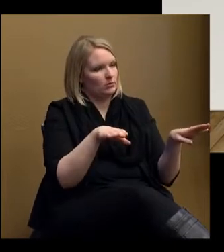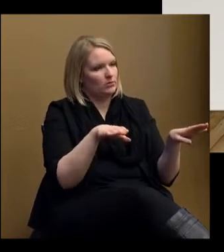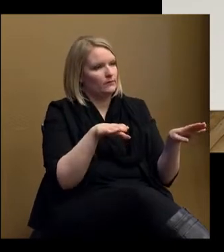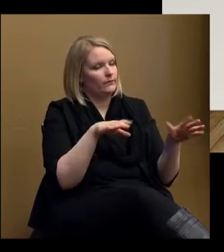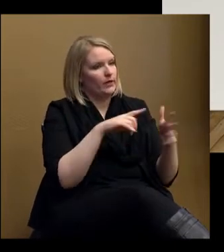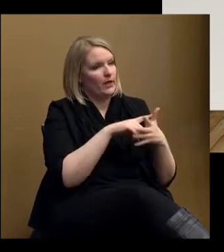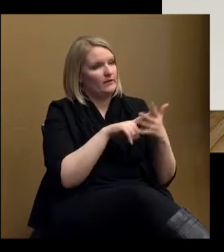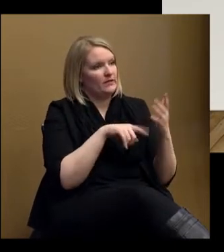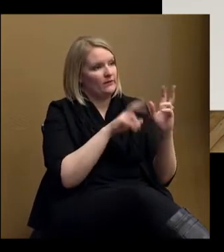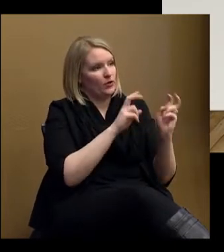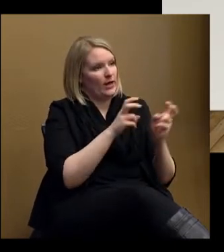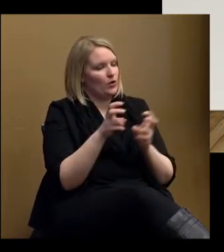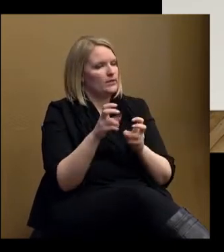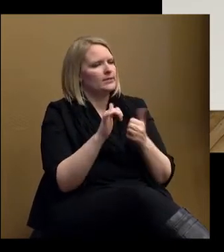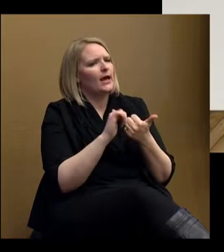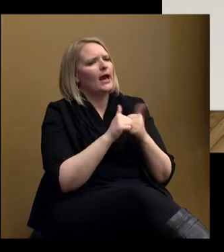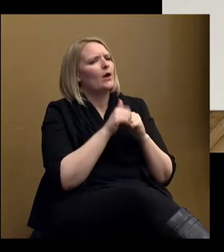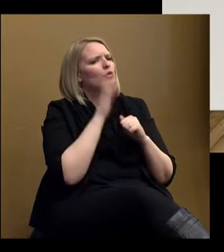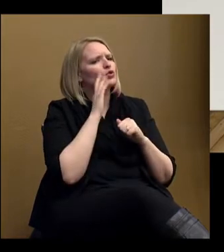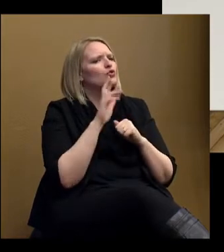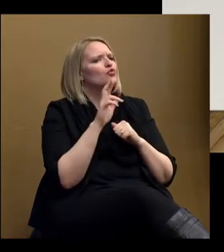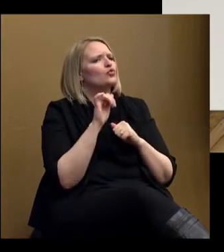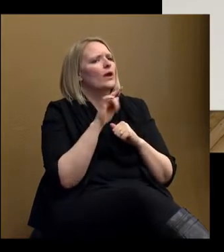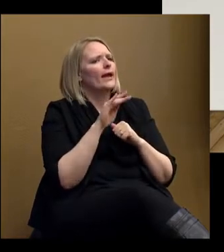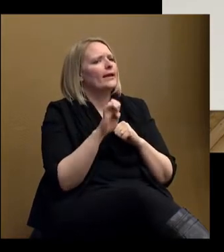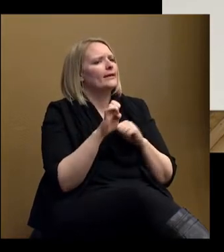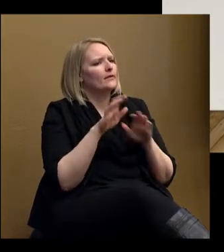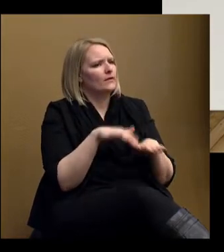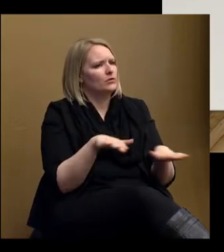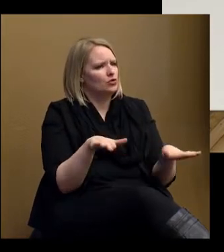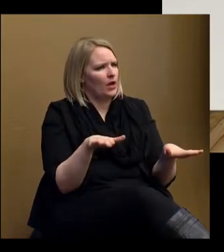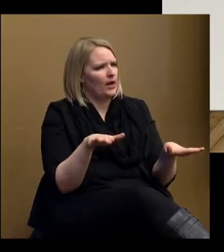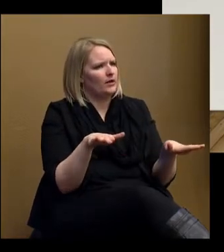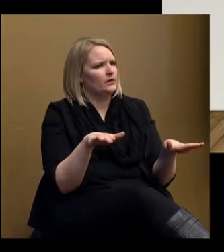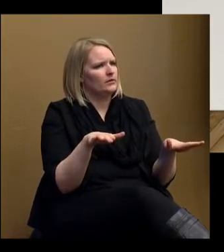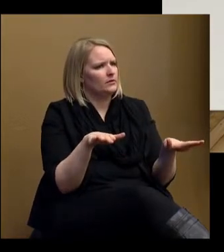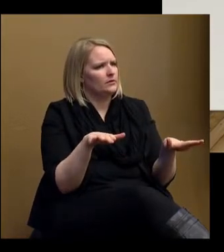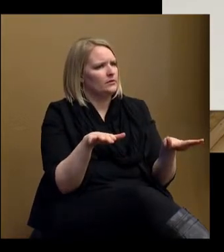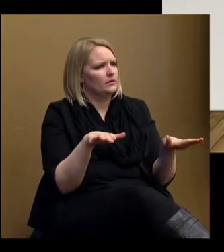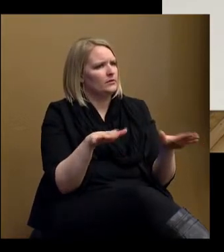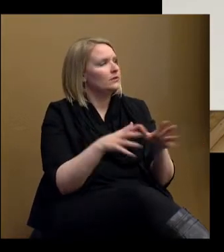areas, how would you rate the child